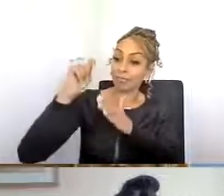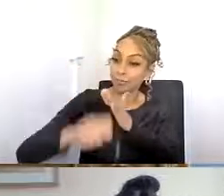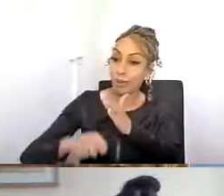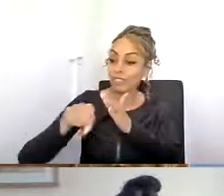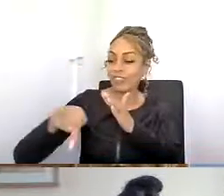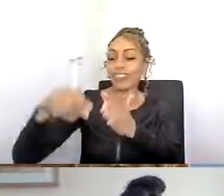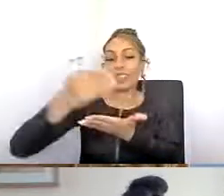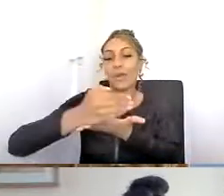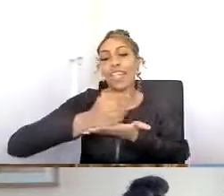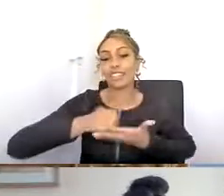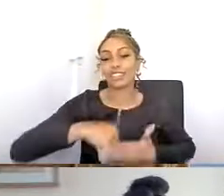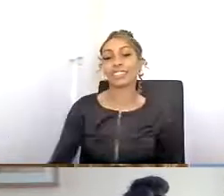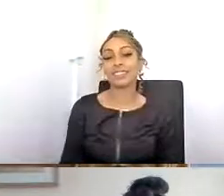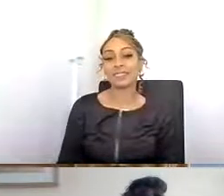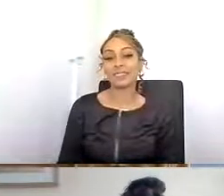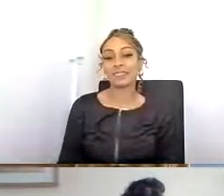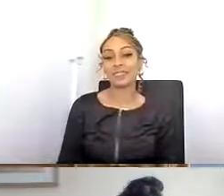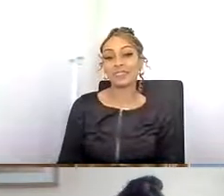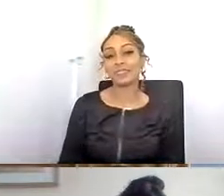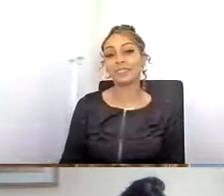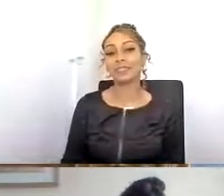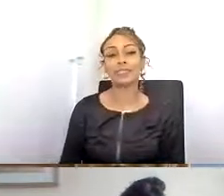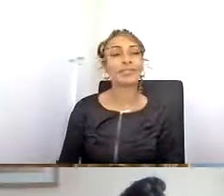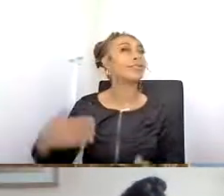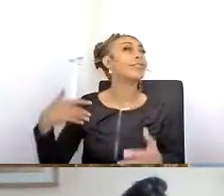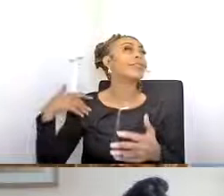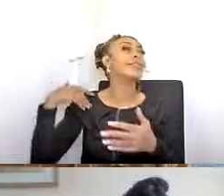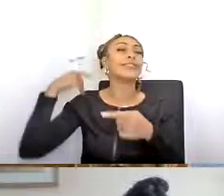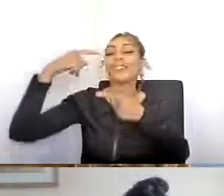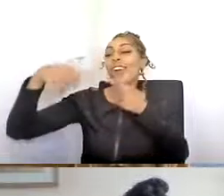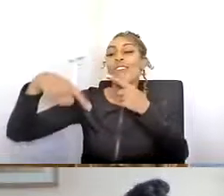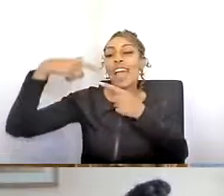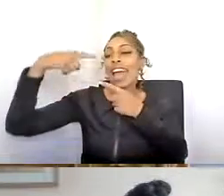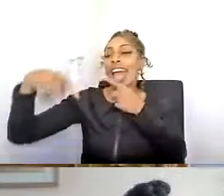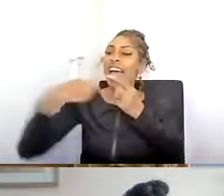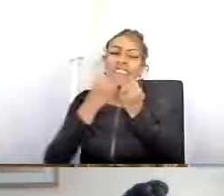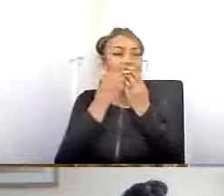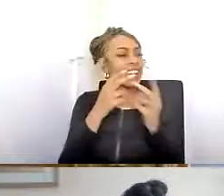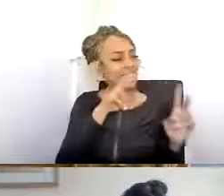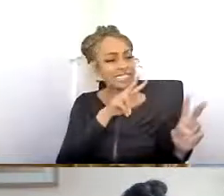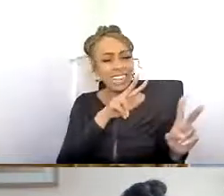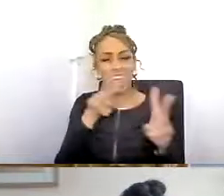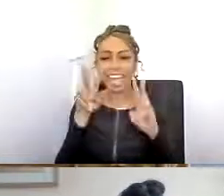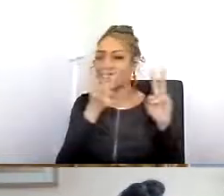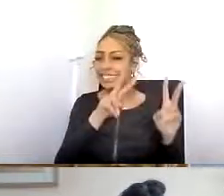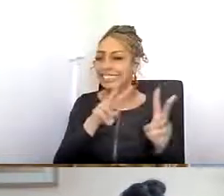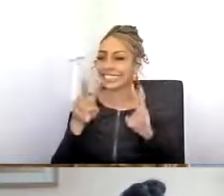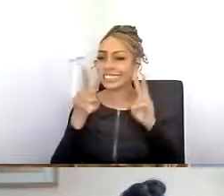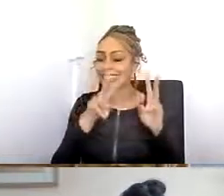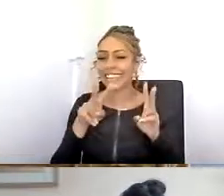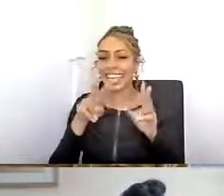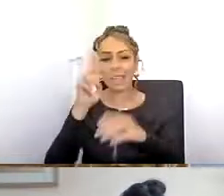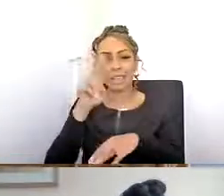collection. It's sort of an endlessly fascinating painting. I've included in the slide the